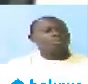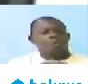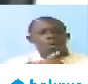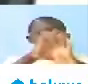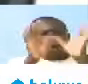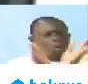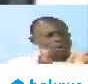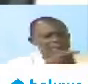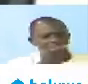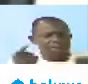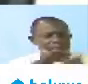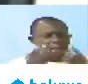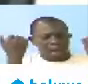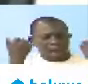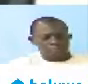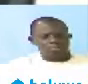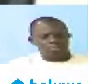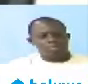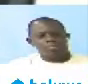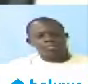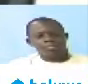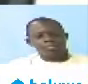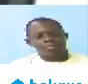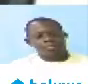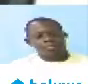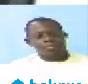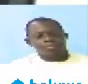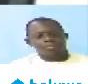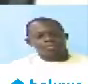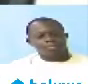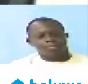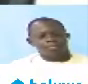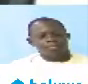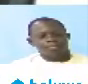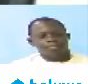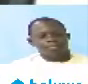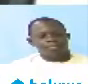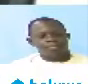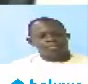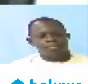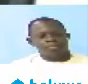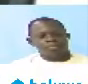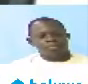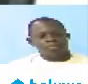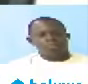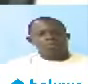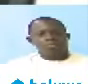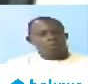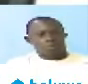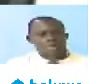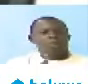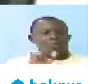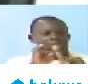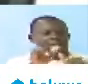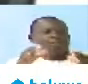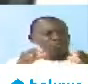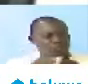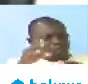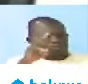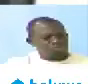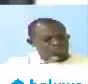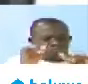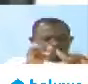that, but in Dodda Mal we know that Janin Kukoi be mbondi la yen. Damal be know that Damal be sir ne be kata. We are staying together. We sit